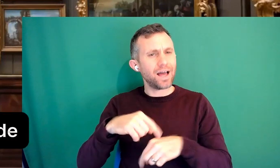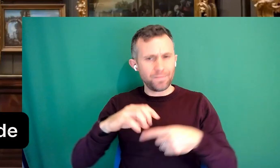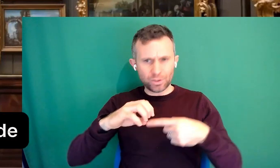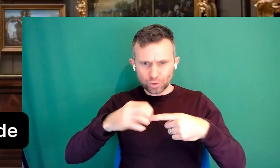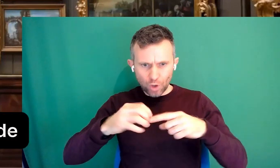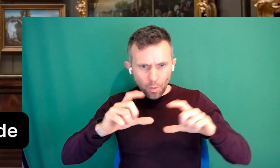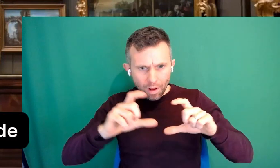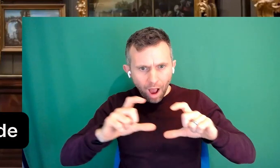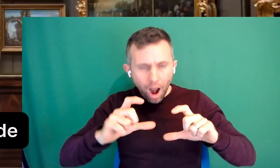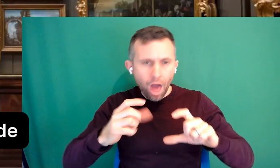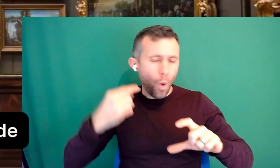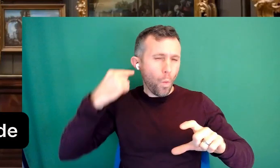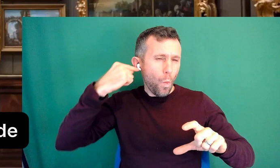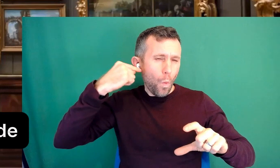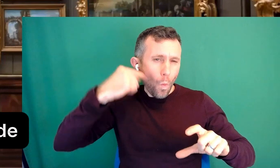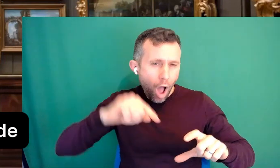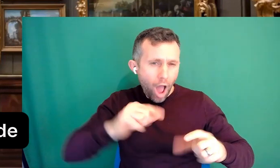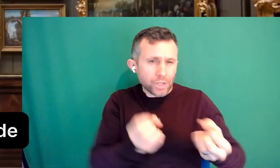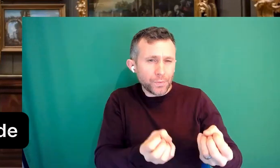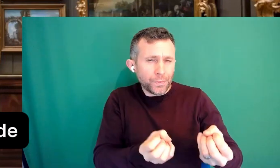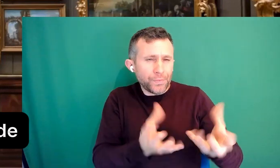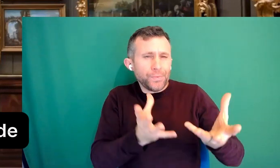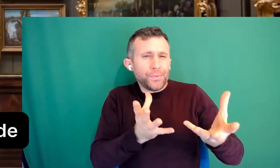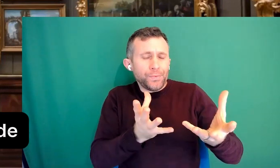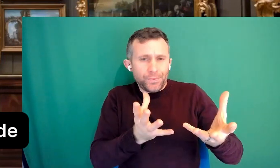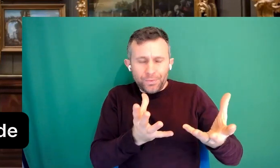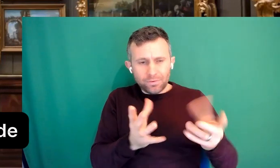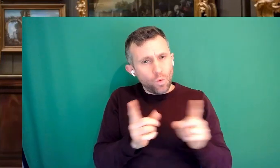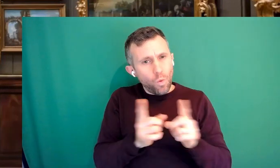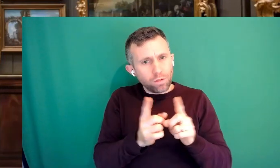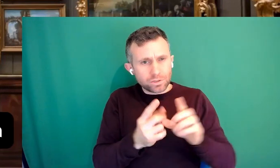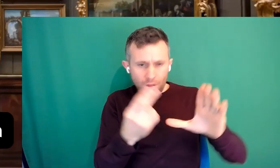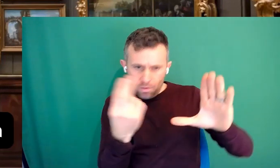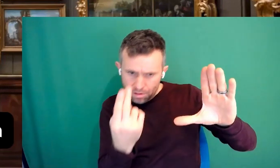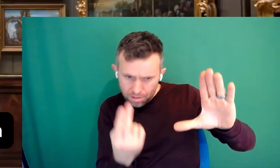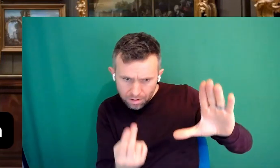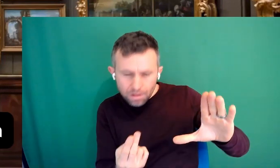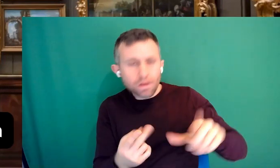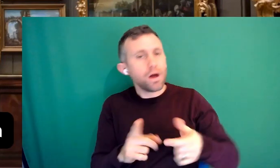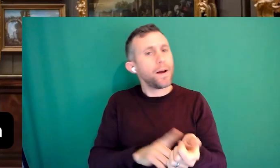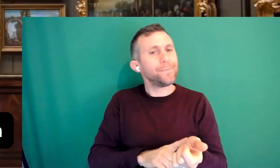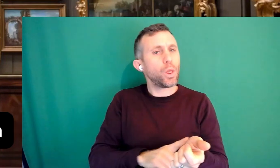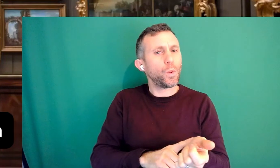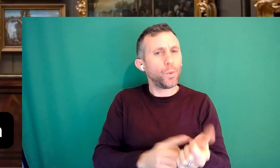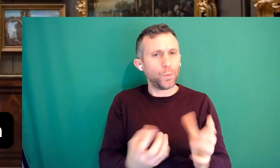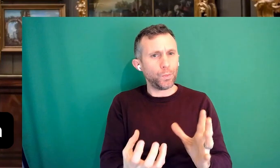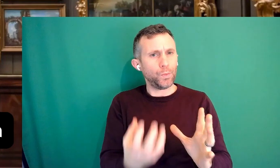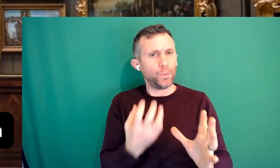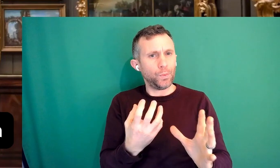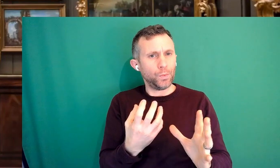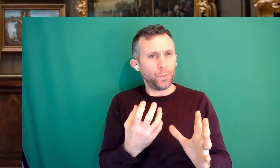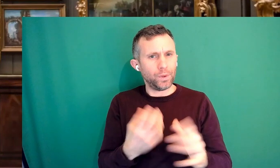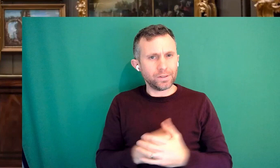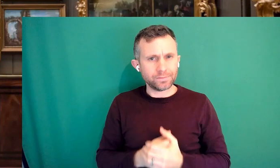view of Venice in its full glory, alongside other remarkable paintings in Soane's